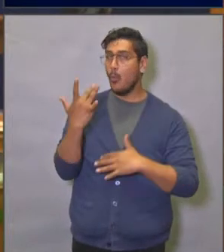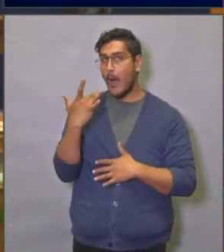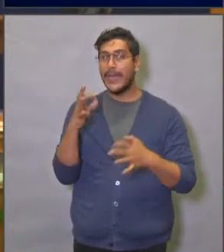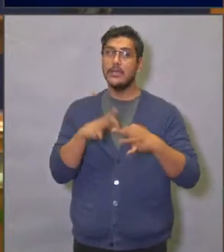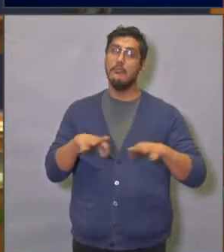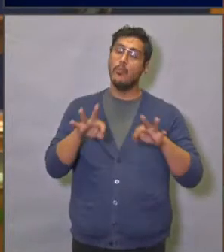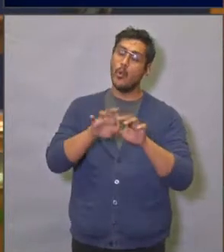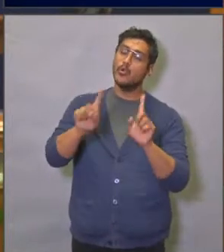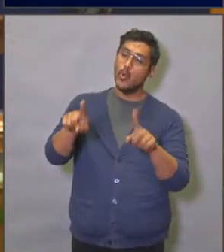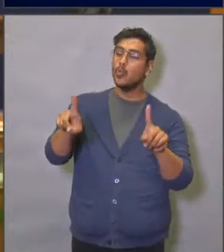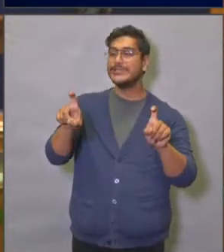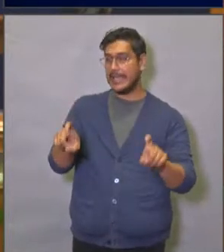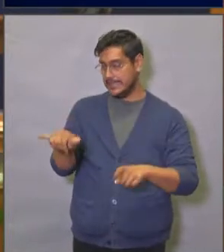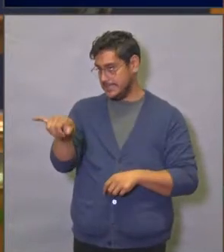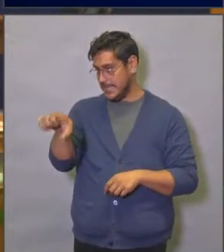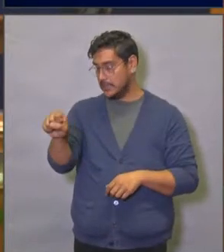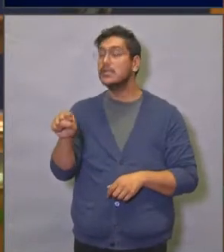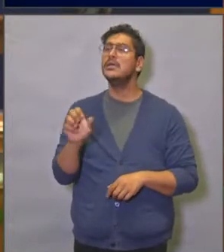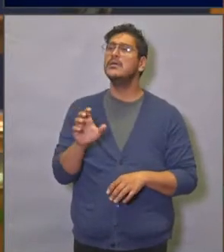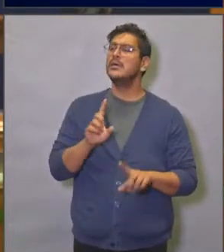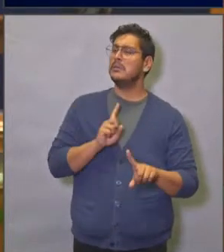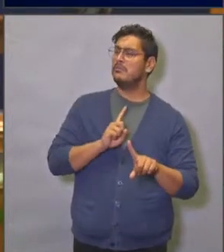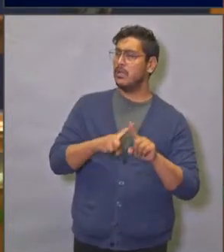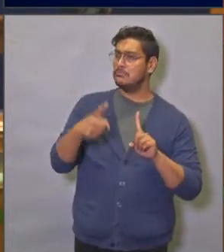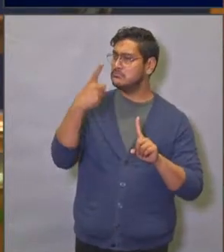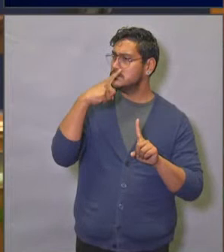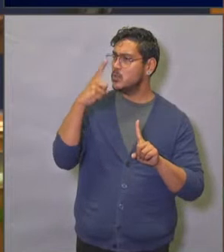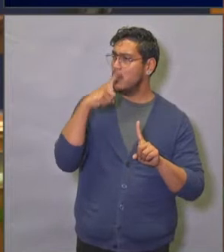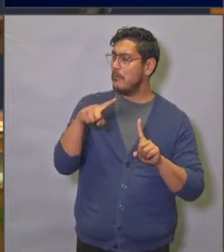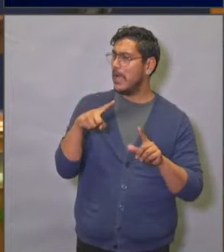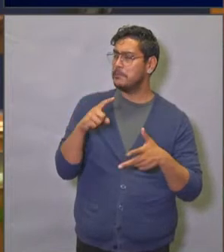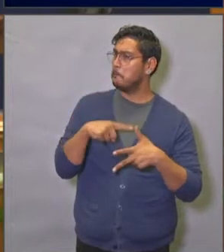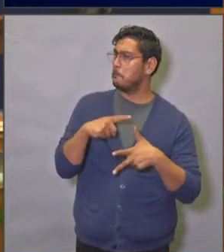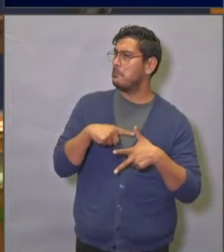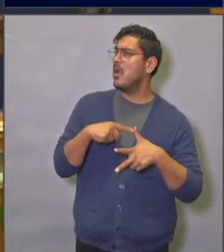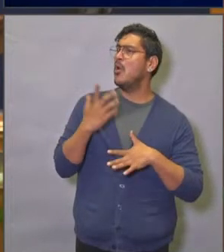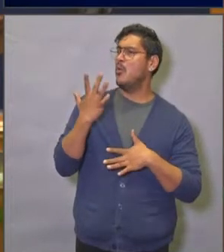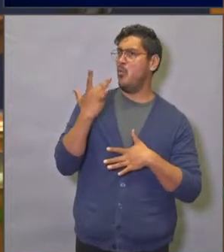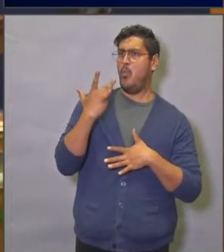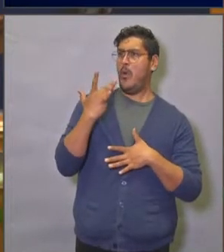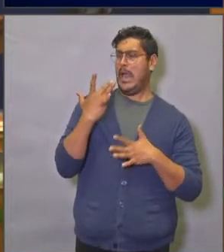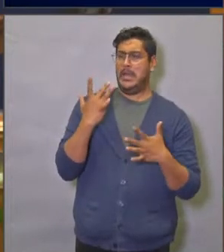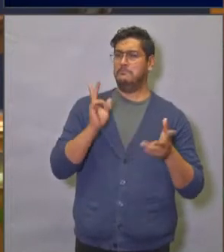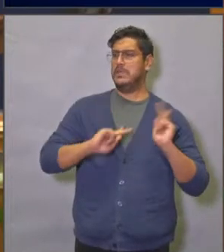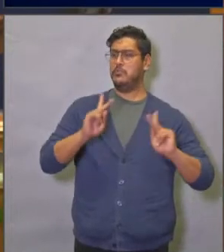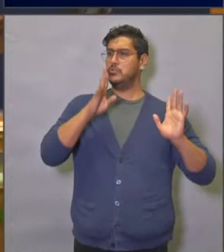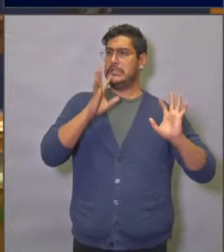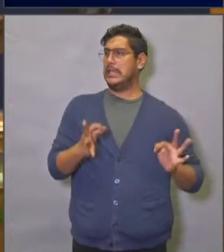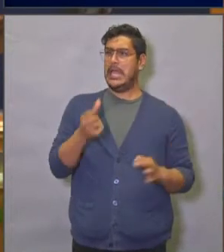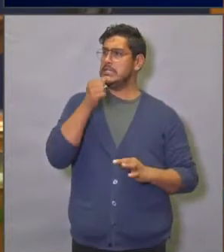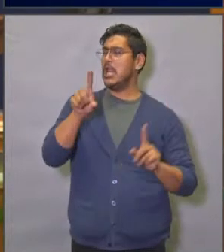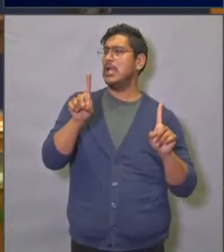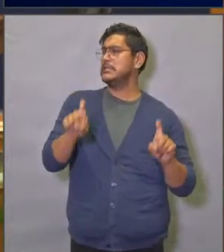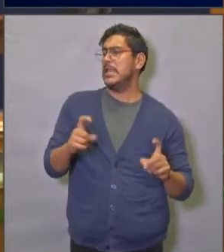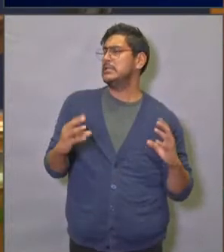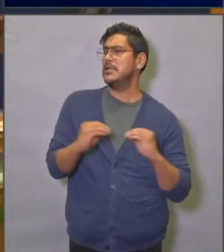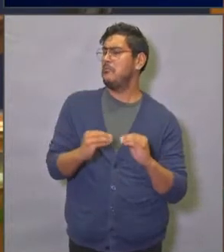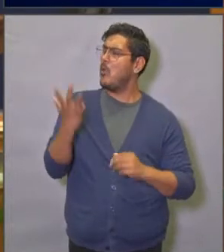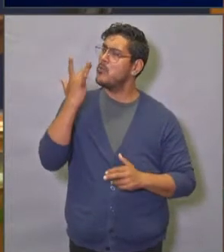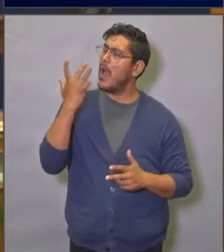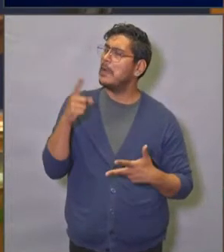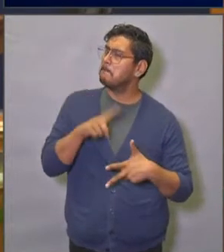to get tested, but could you hazard a theory why we are seeing this big decline in the number of people getting